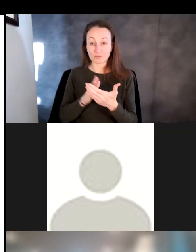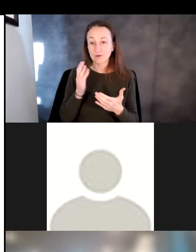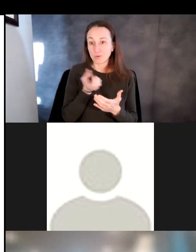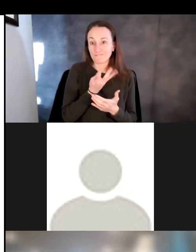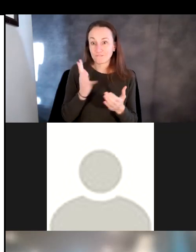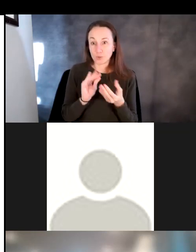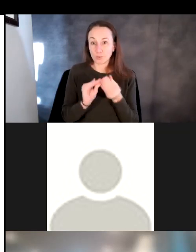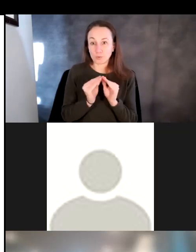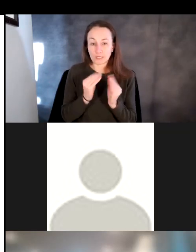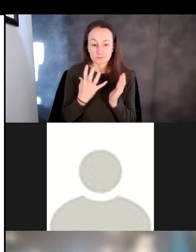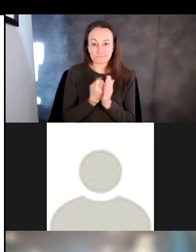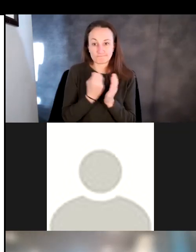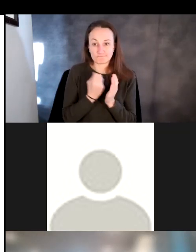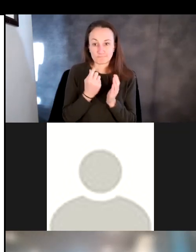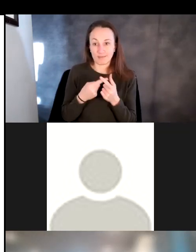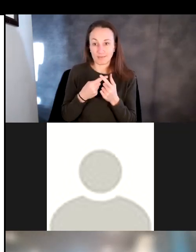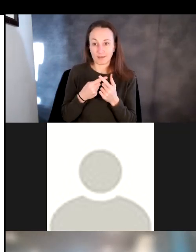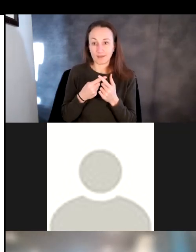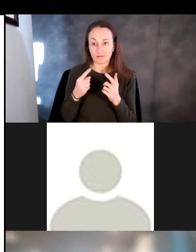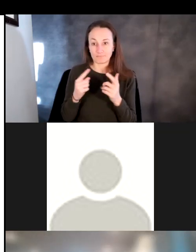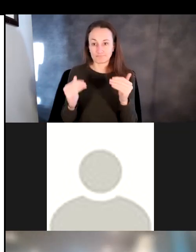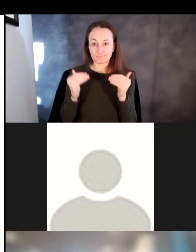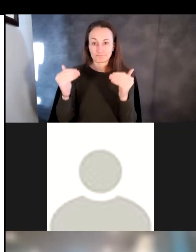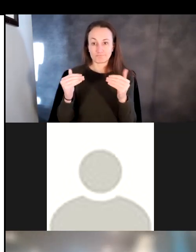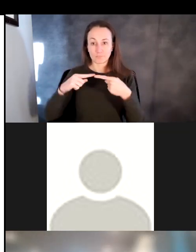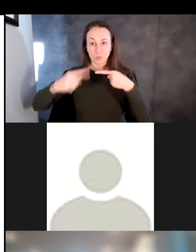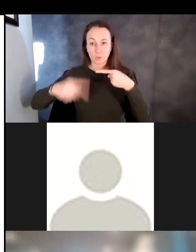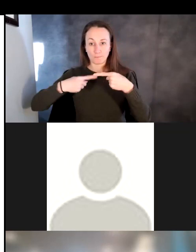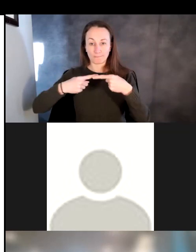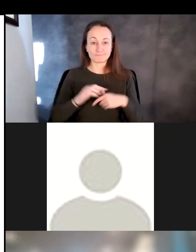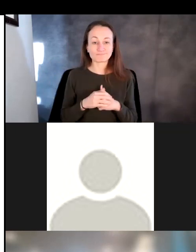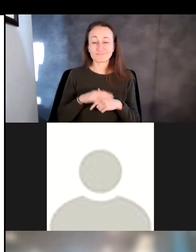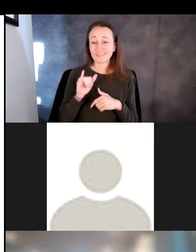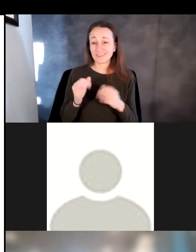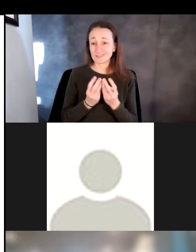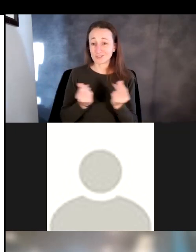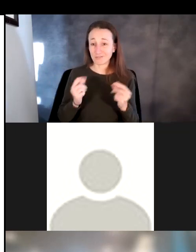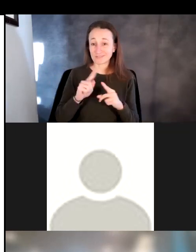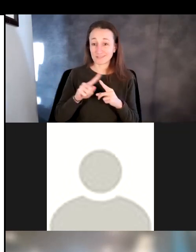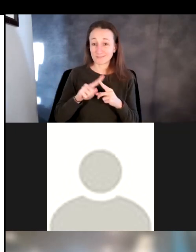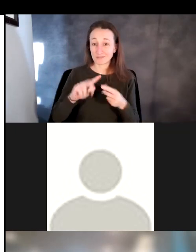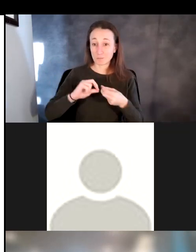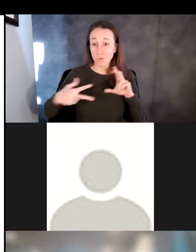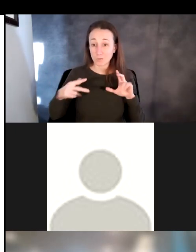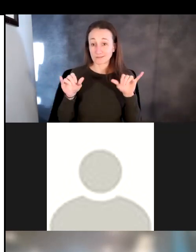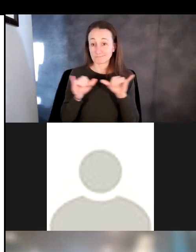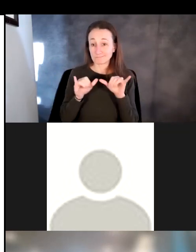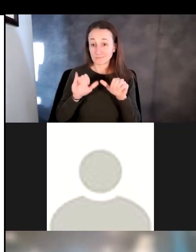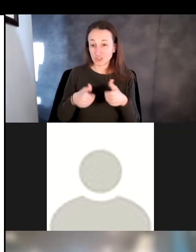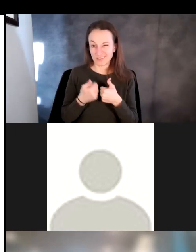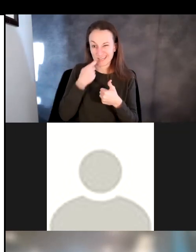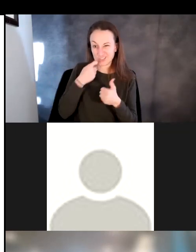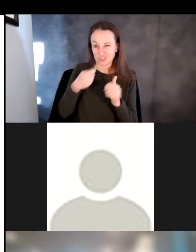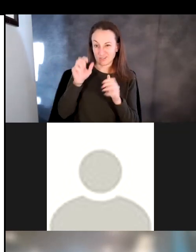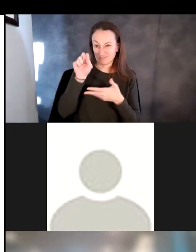best. And so this solves all of those protein engineering challenges that I showed on the previous slide. Mainly,